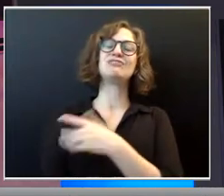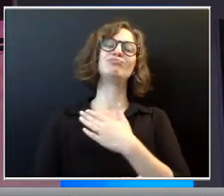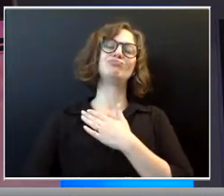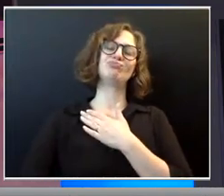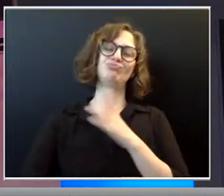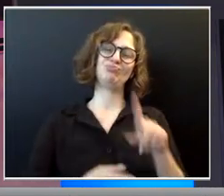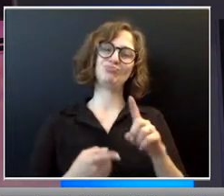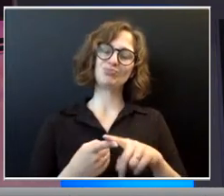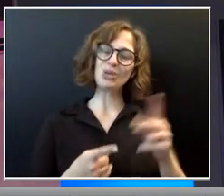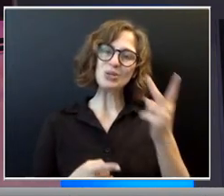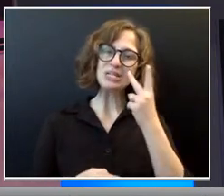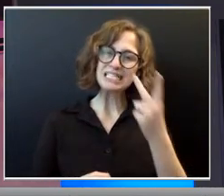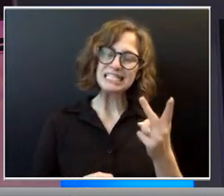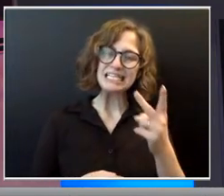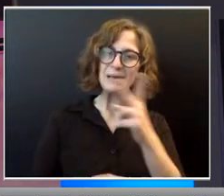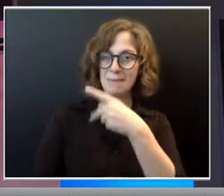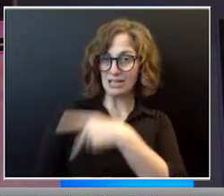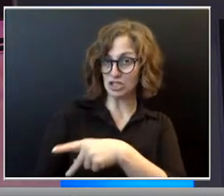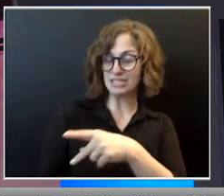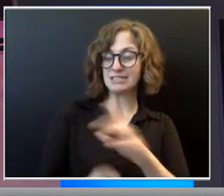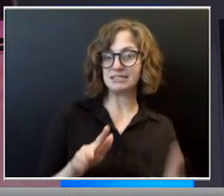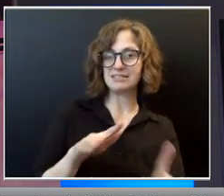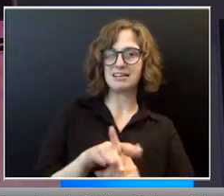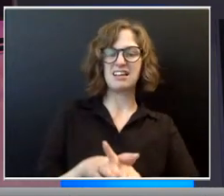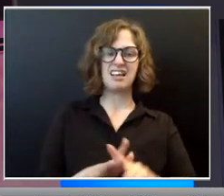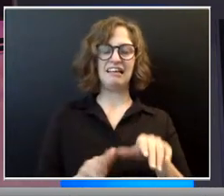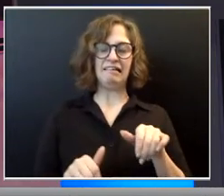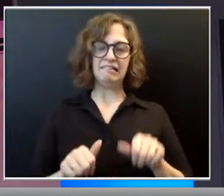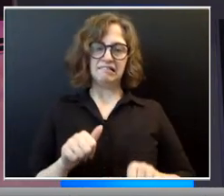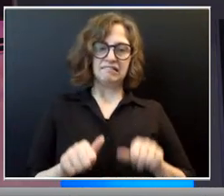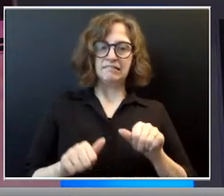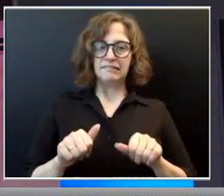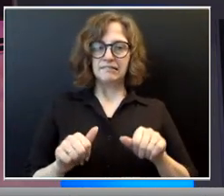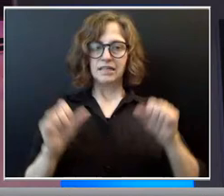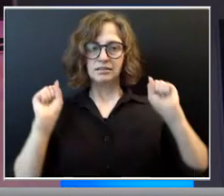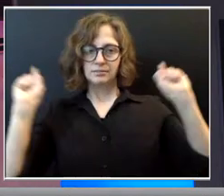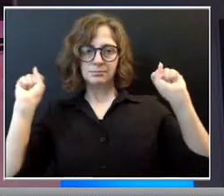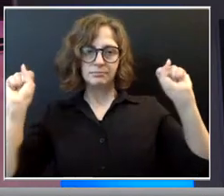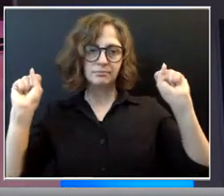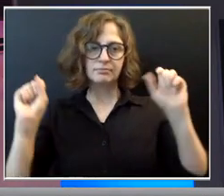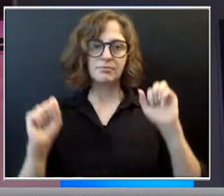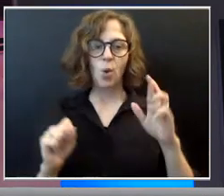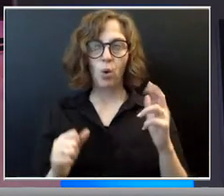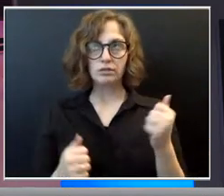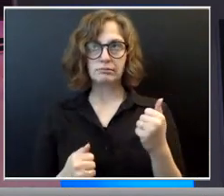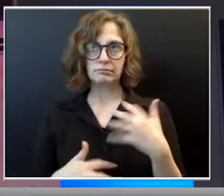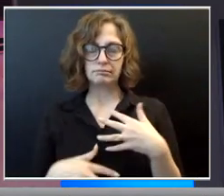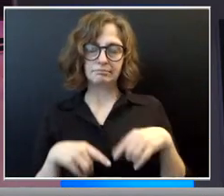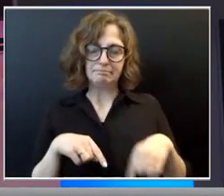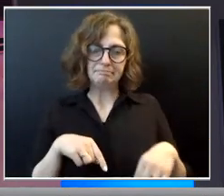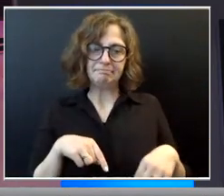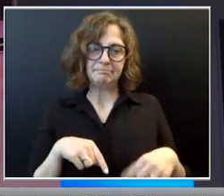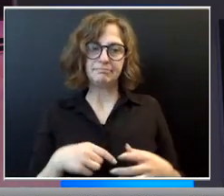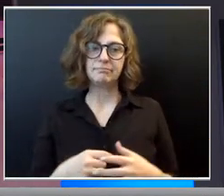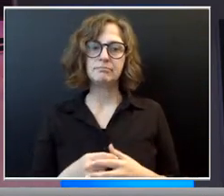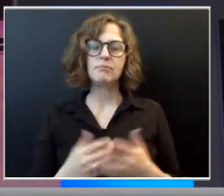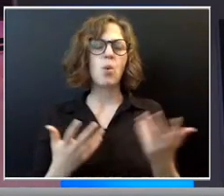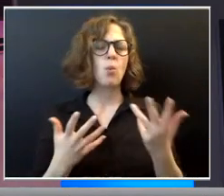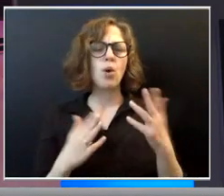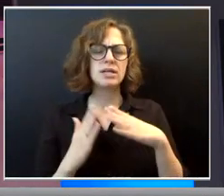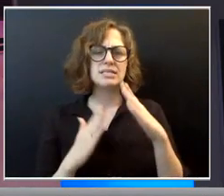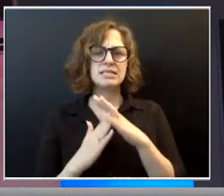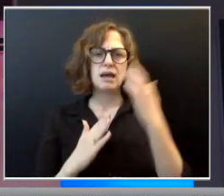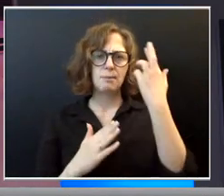to start exercising, or they're intimidated, what is the number one reason you feel like they give you for